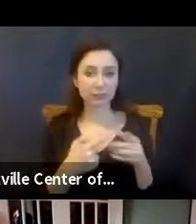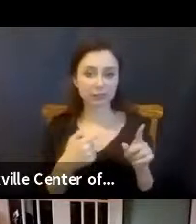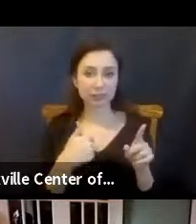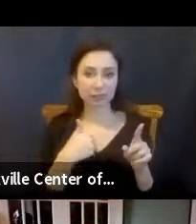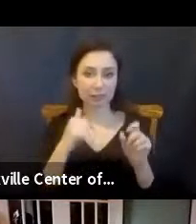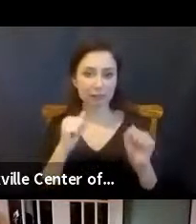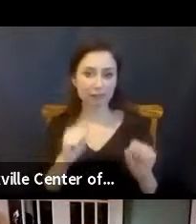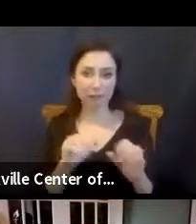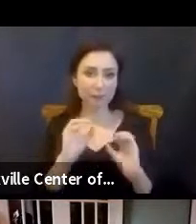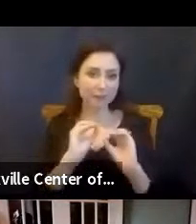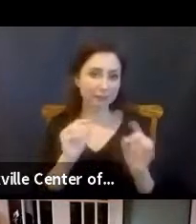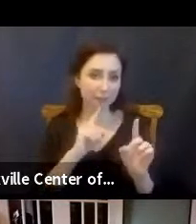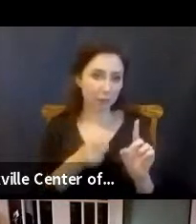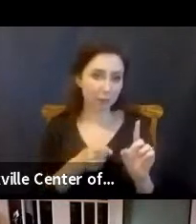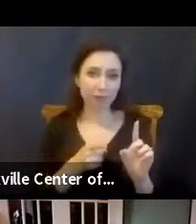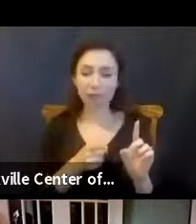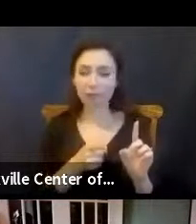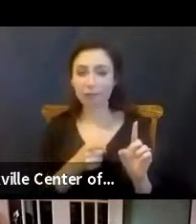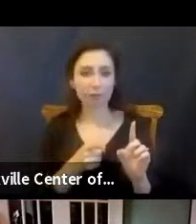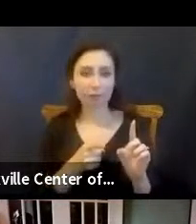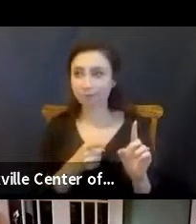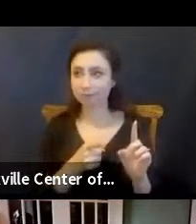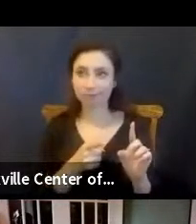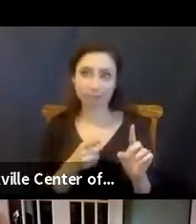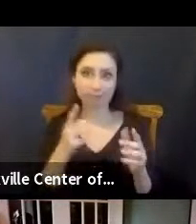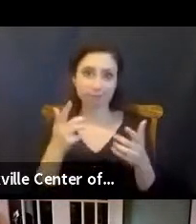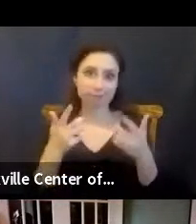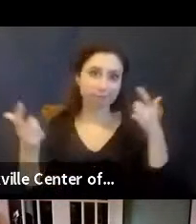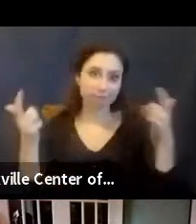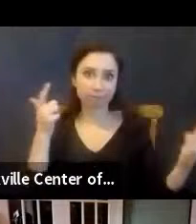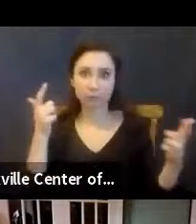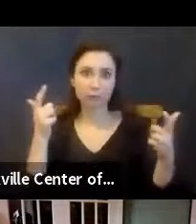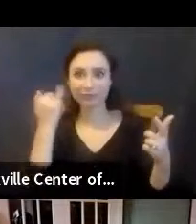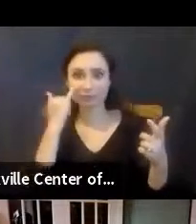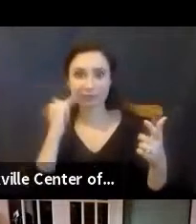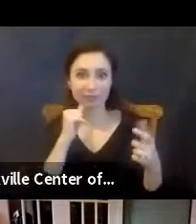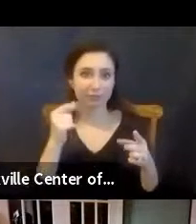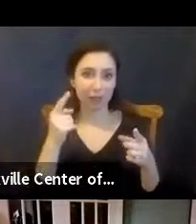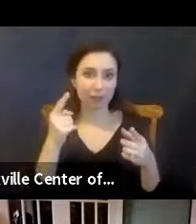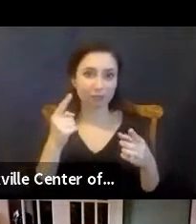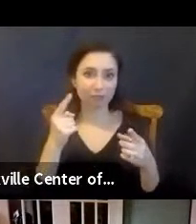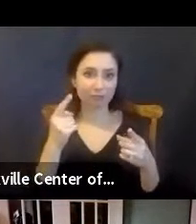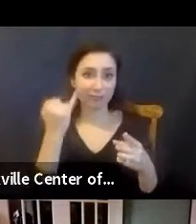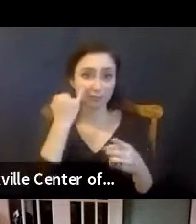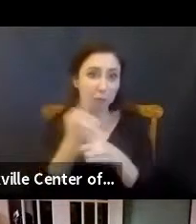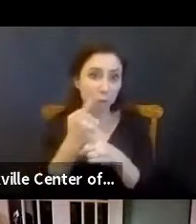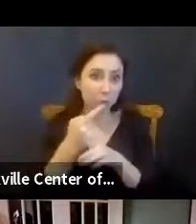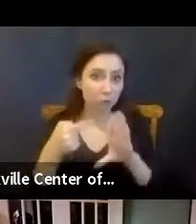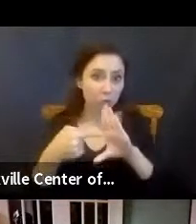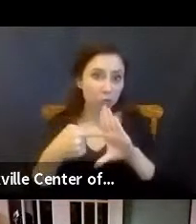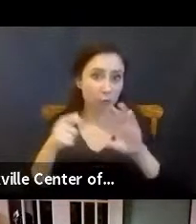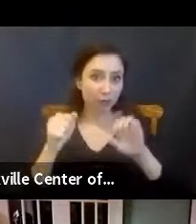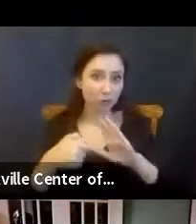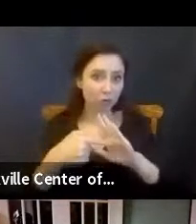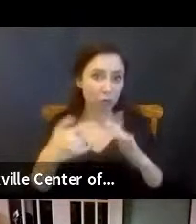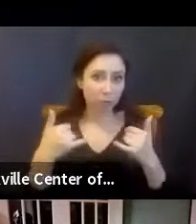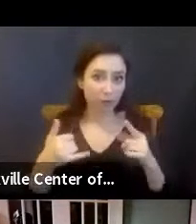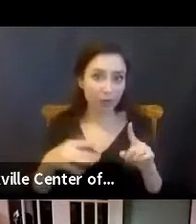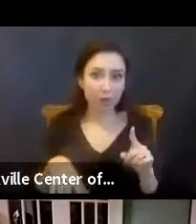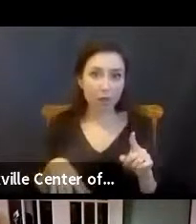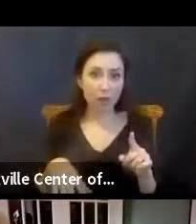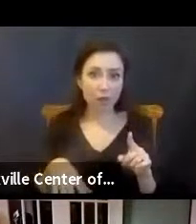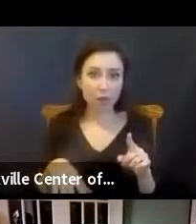It's nothing really earth-shattering, I guess, as long as it's not inappropriate to show it now. We could show it. May I